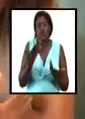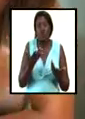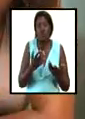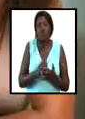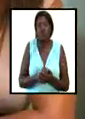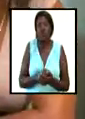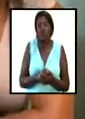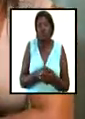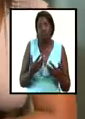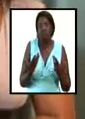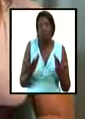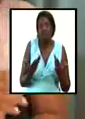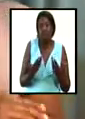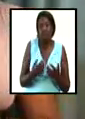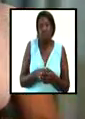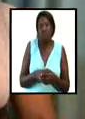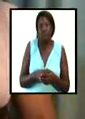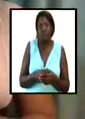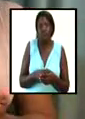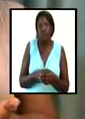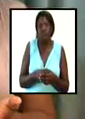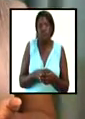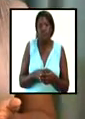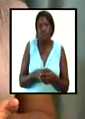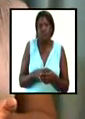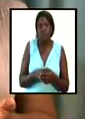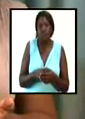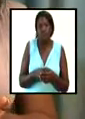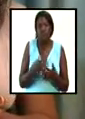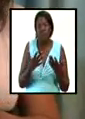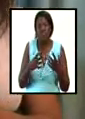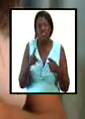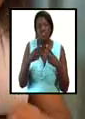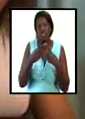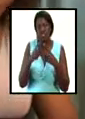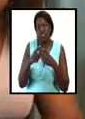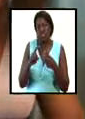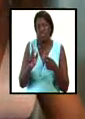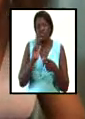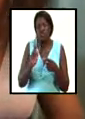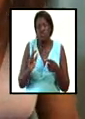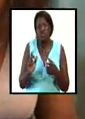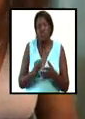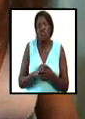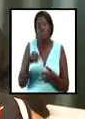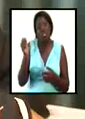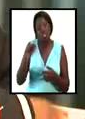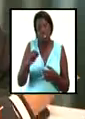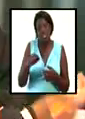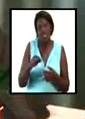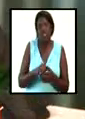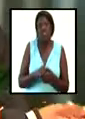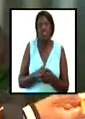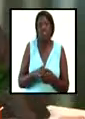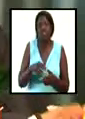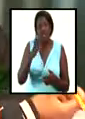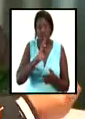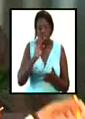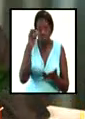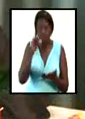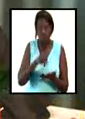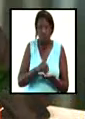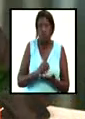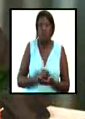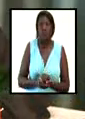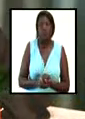Well, the apparent treacherous behavior of the Asian delegates? No, yeah. And okay. that's the answer. It's important to